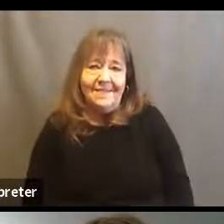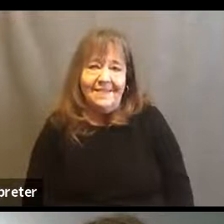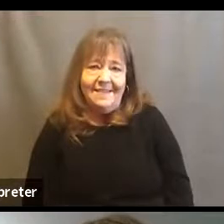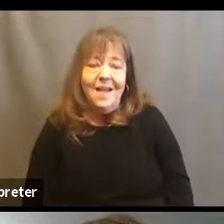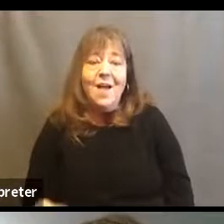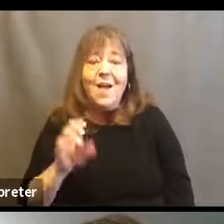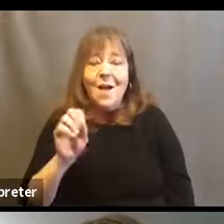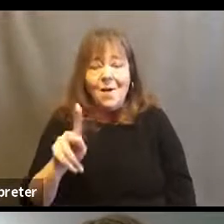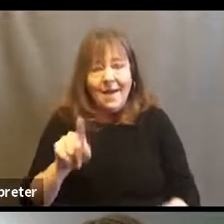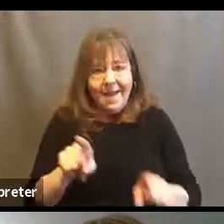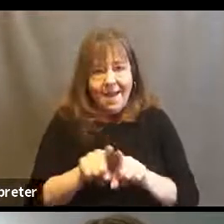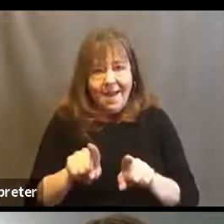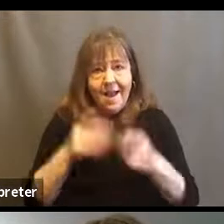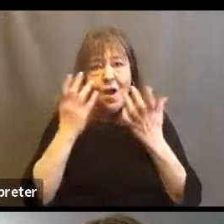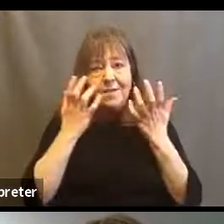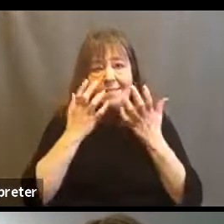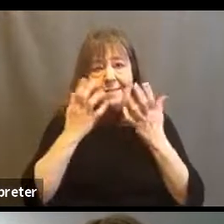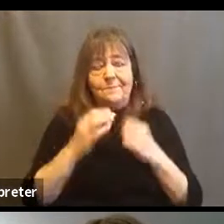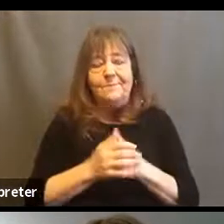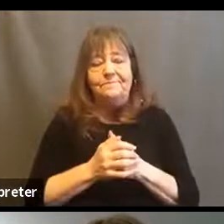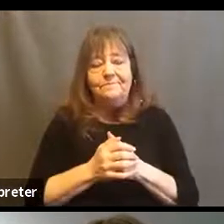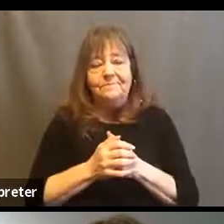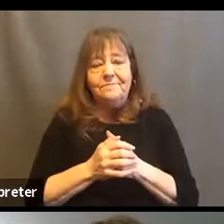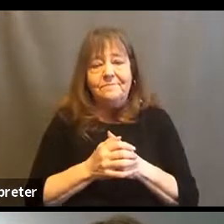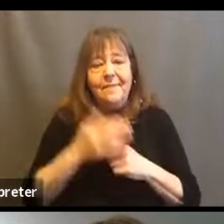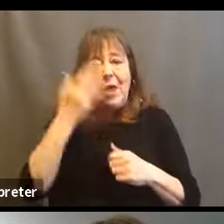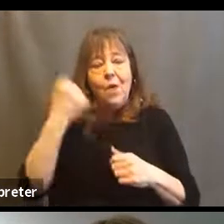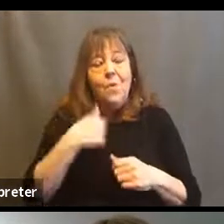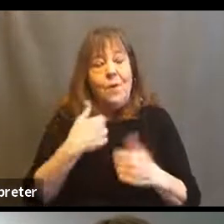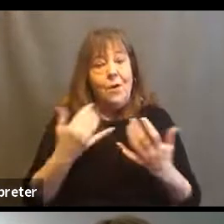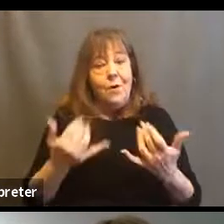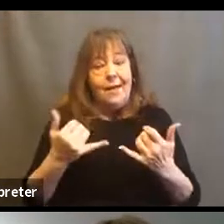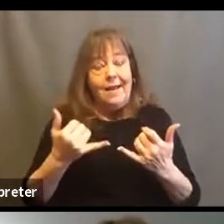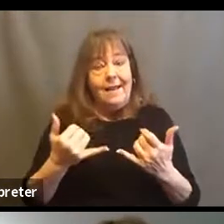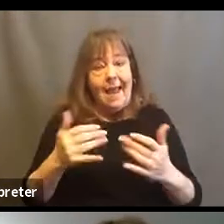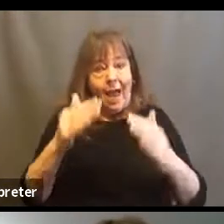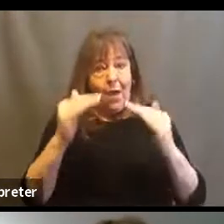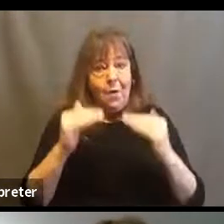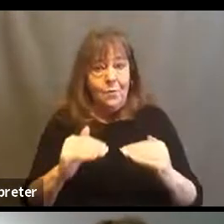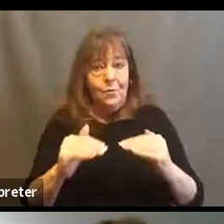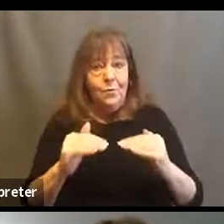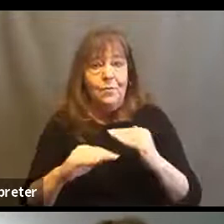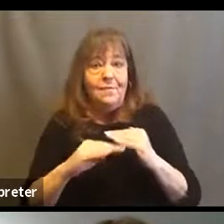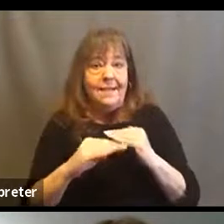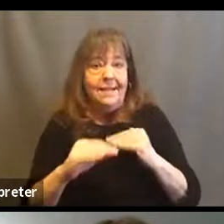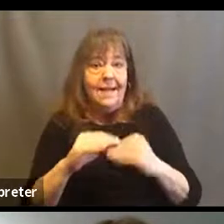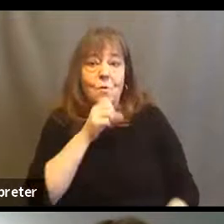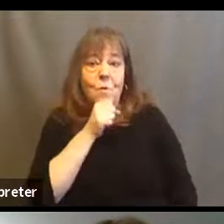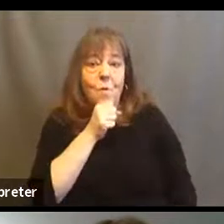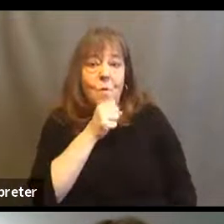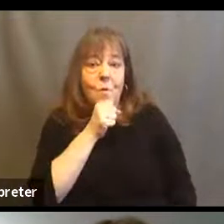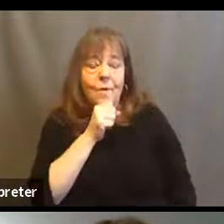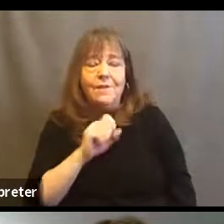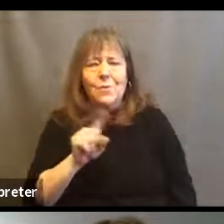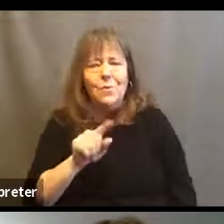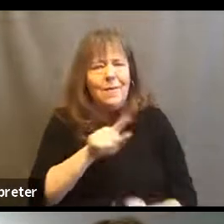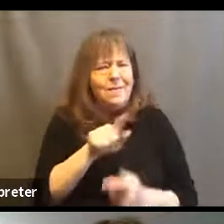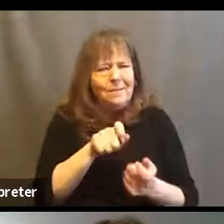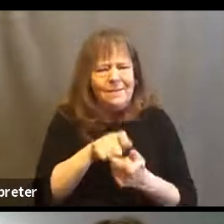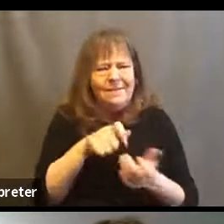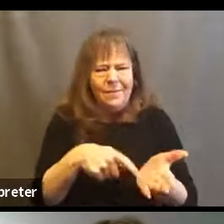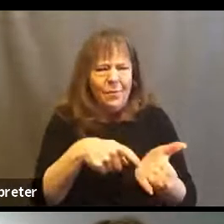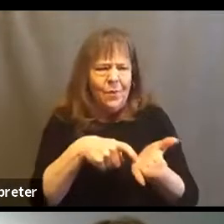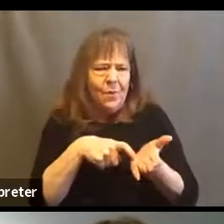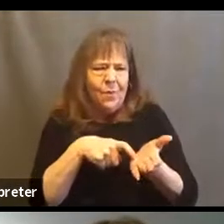Okay, awesome. And then since we are in level orange right now, what are the kind of specific requirements that